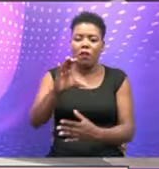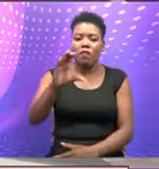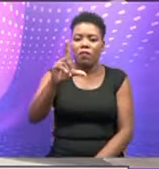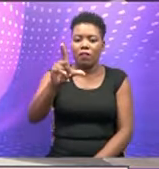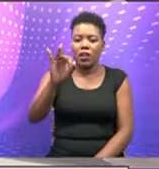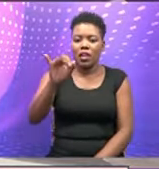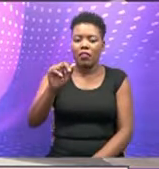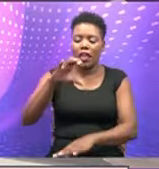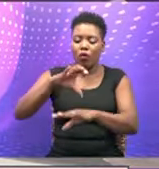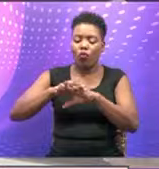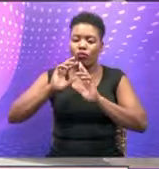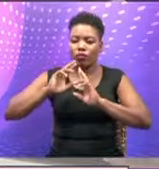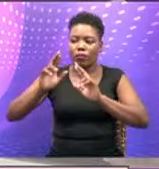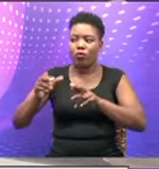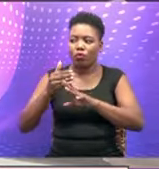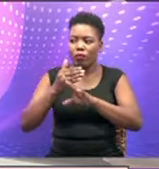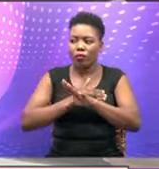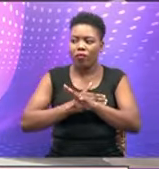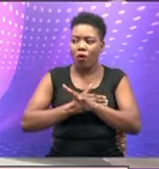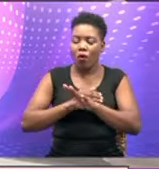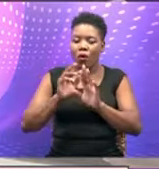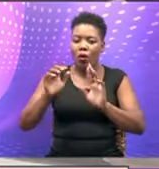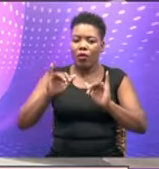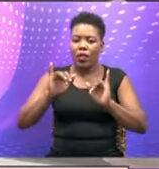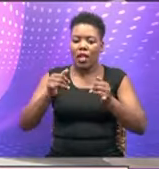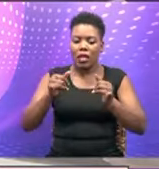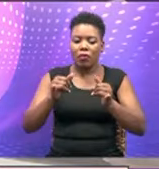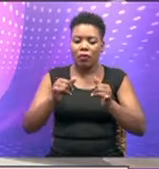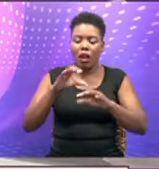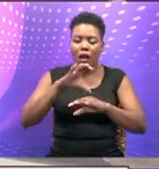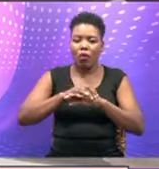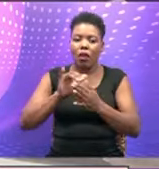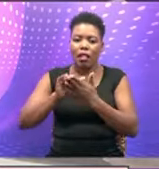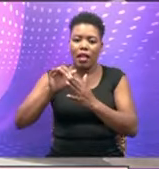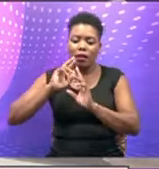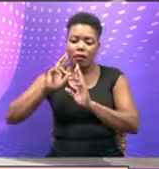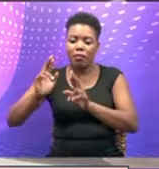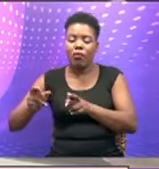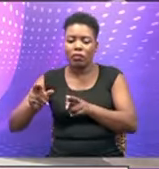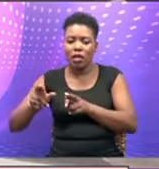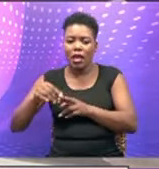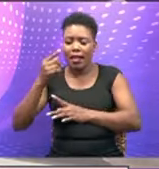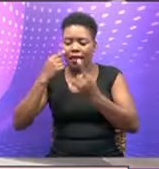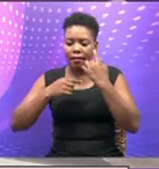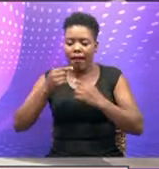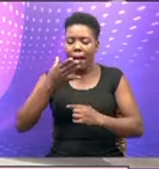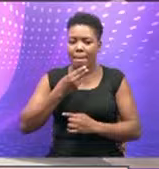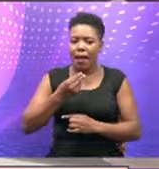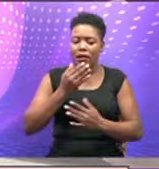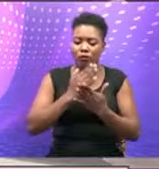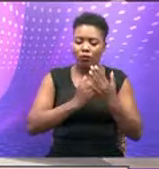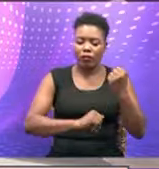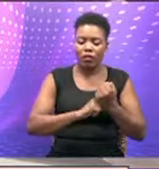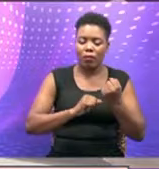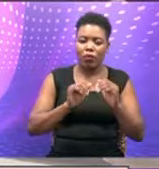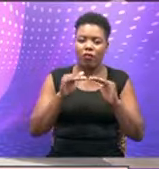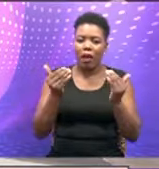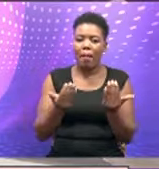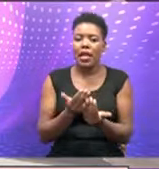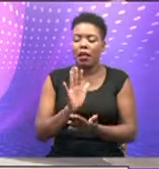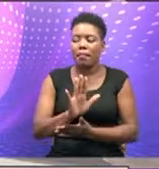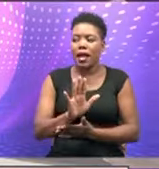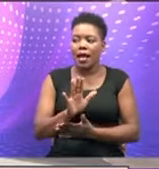omegi lipote withomare, kapok ne ute fuambo oyudo report makamago. Kabende giyuago Cliff, kaka siro maduong edier